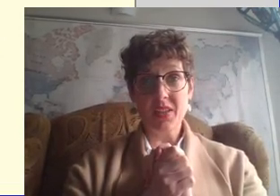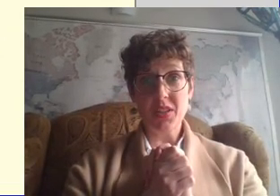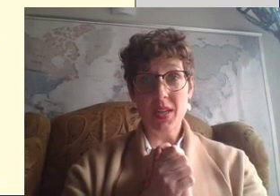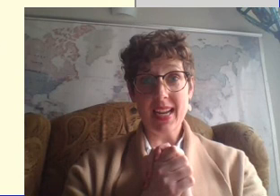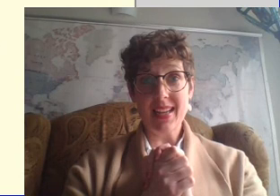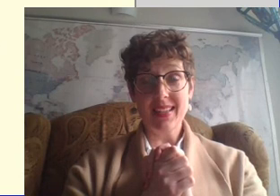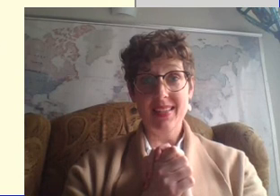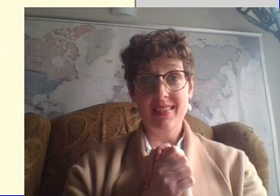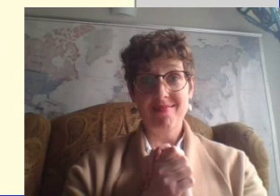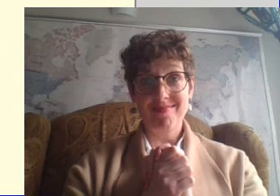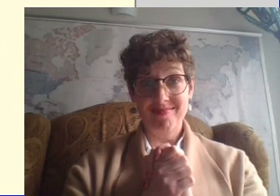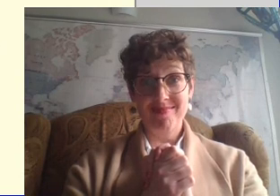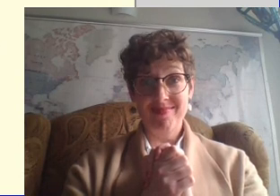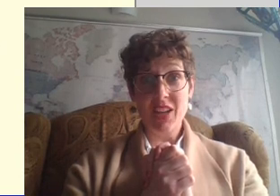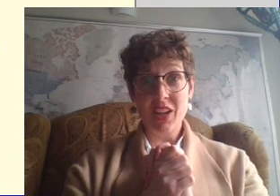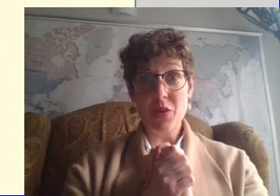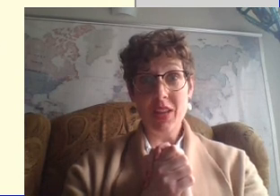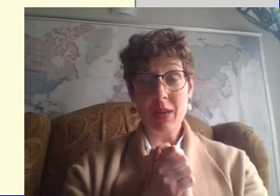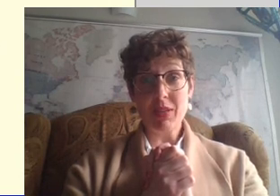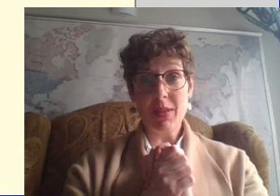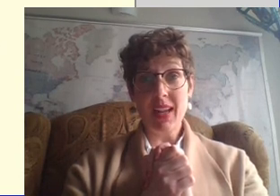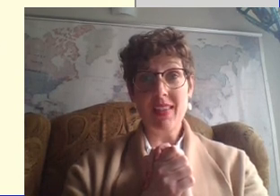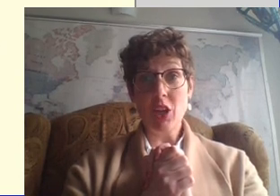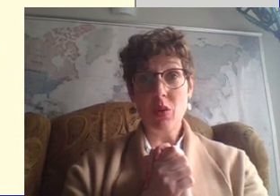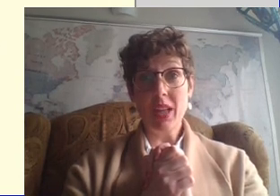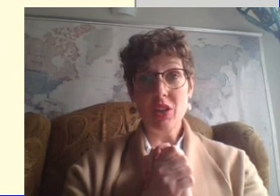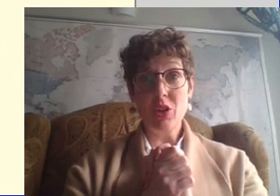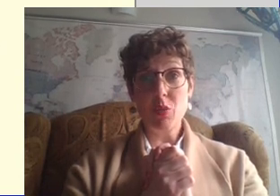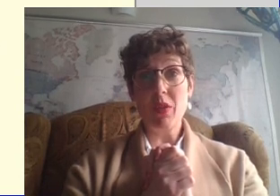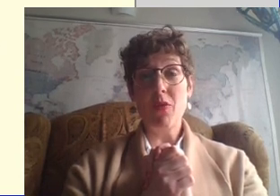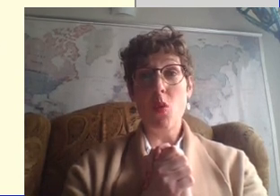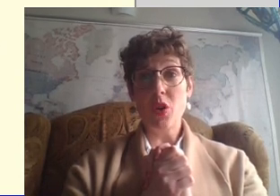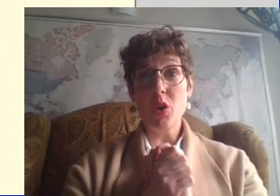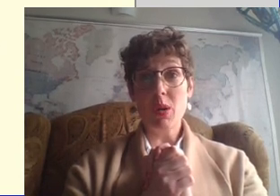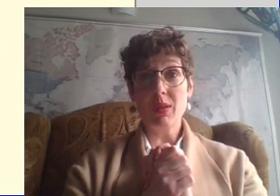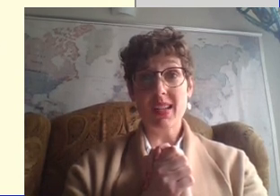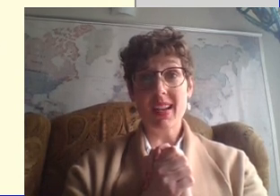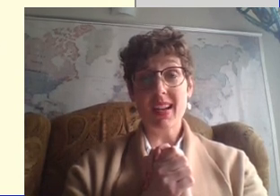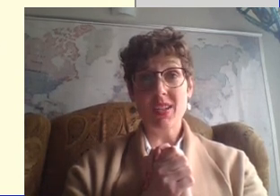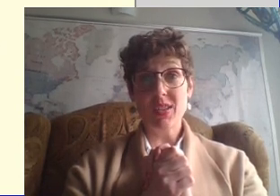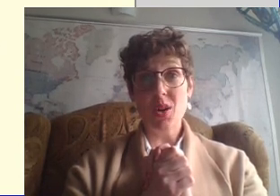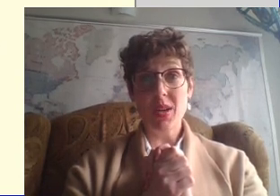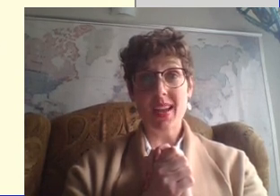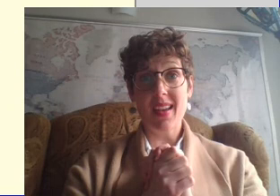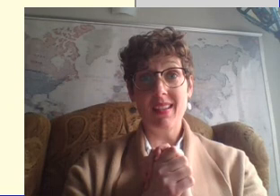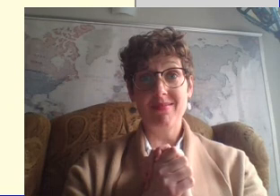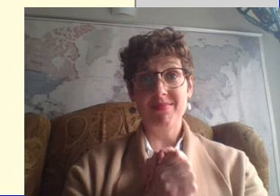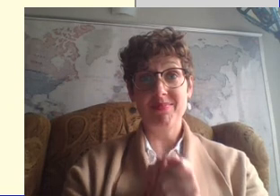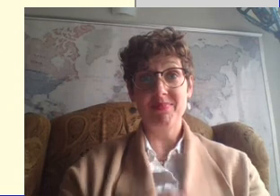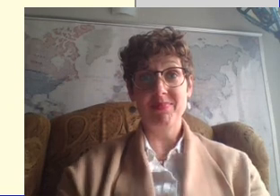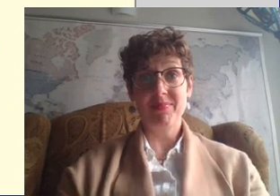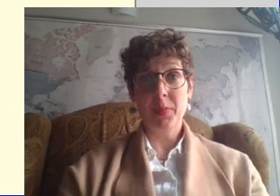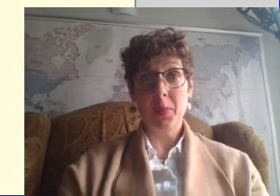cold on snowy days. Can you think about something that you like to do before you go outside on a snowy